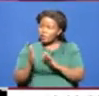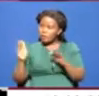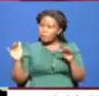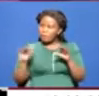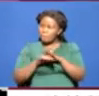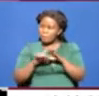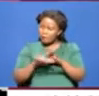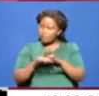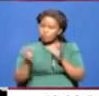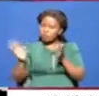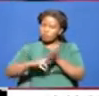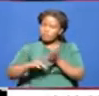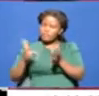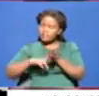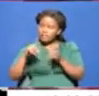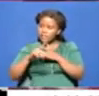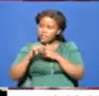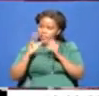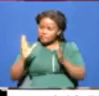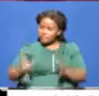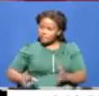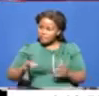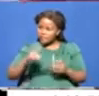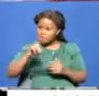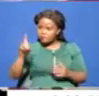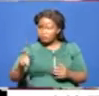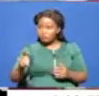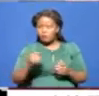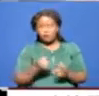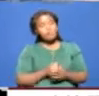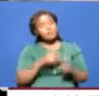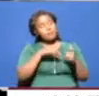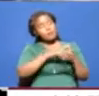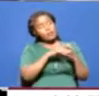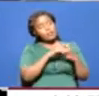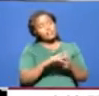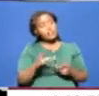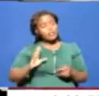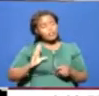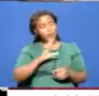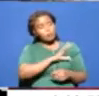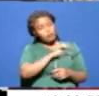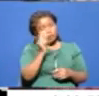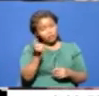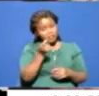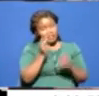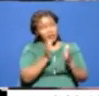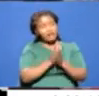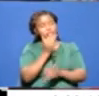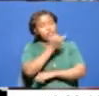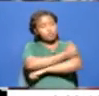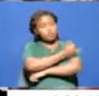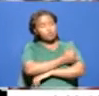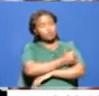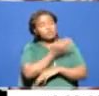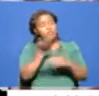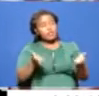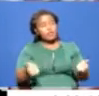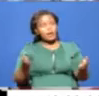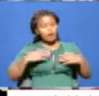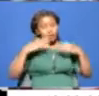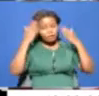engineers? Well, the Engineers Board of Kenya and the Institution of Engineers of Kenya has now sensitized